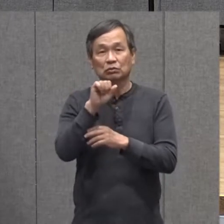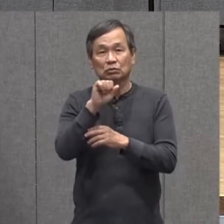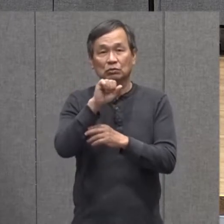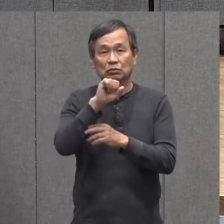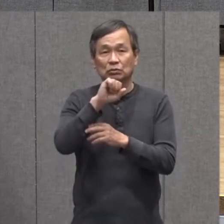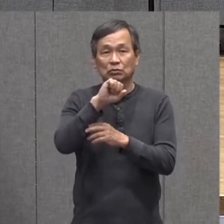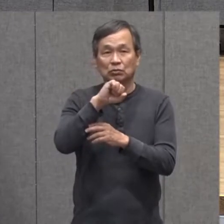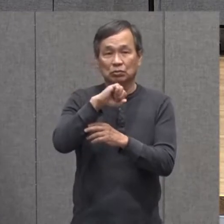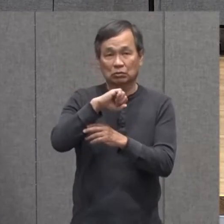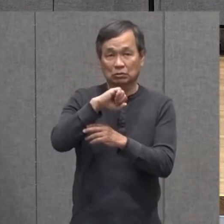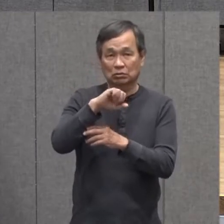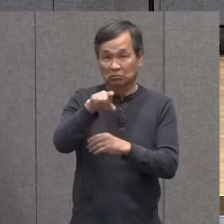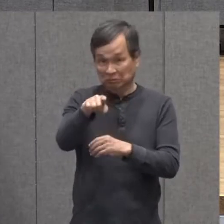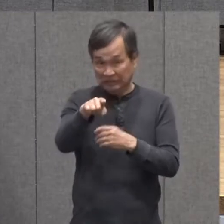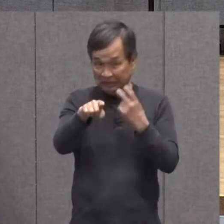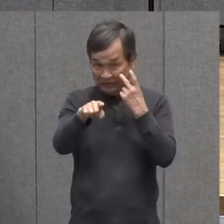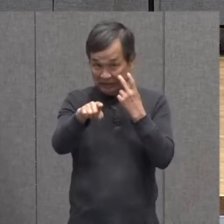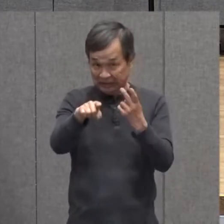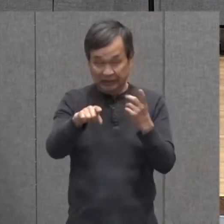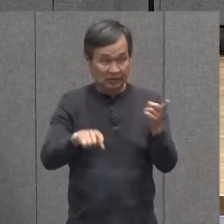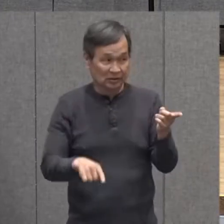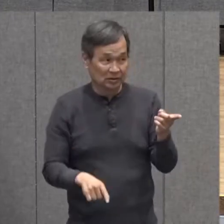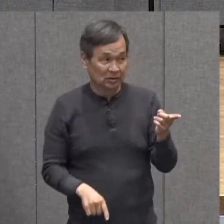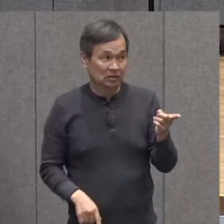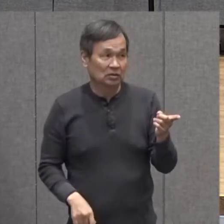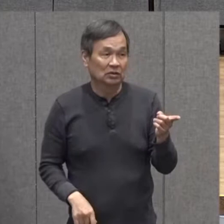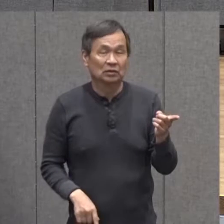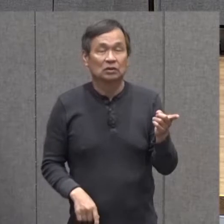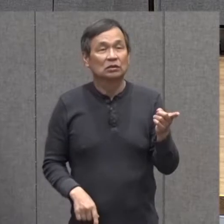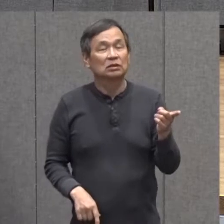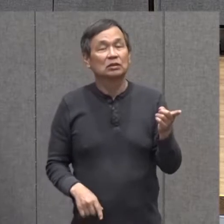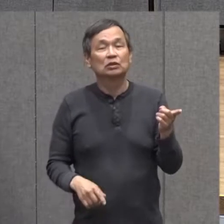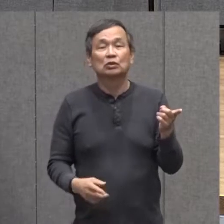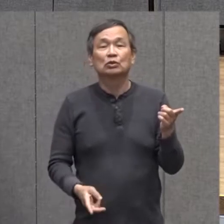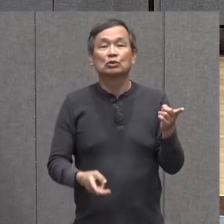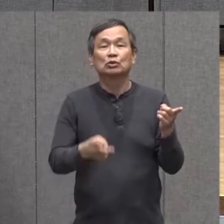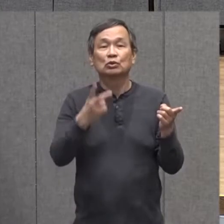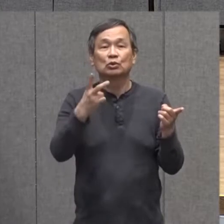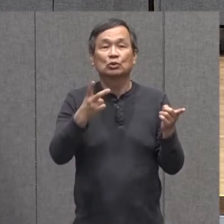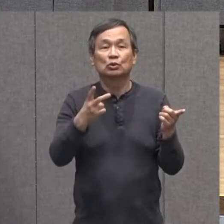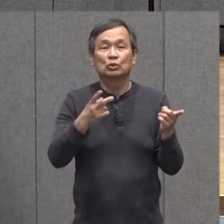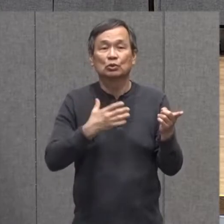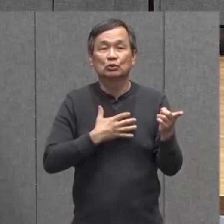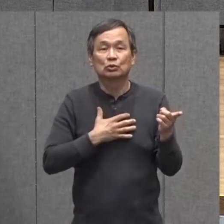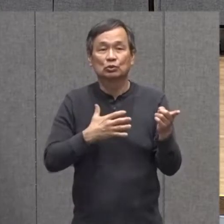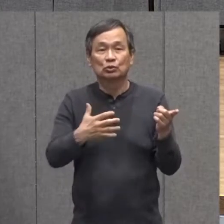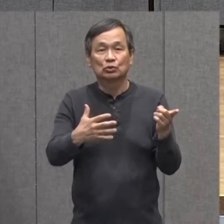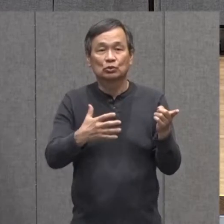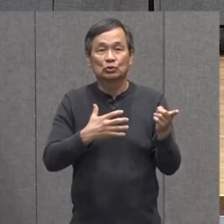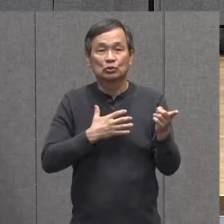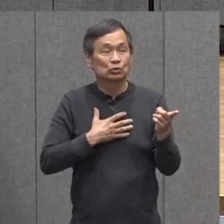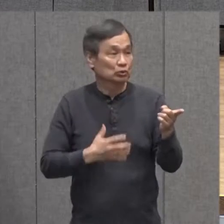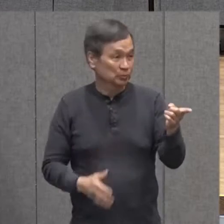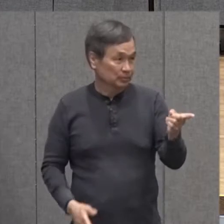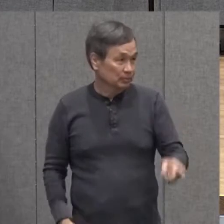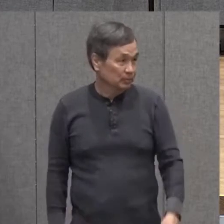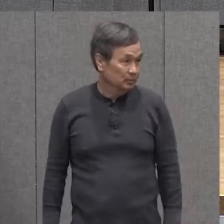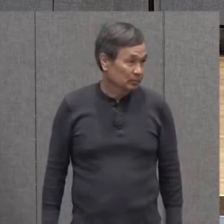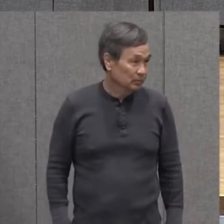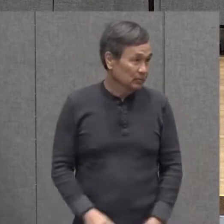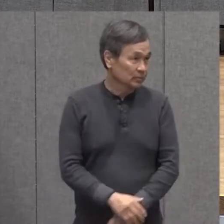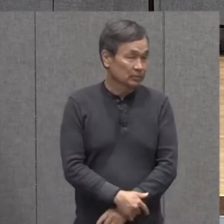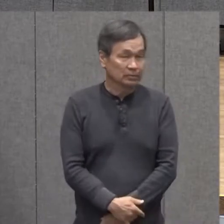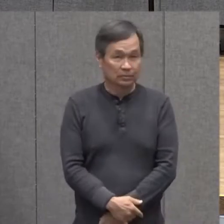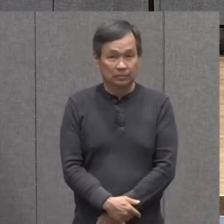gonna hold it there and we're just gonna take in 2 deep breaths. Vamos a respirar profundamente 2